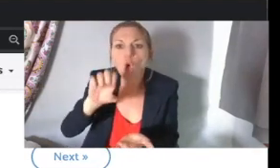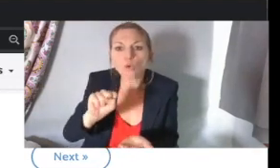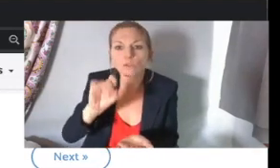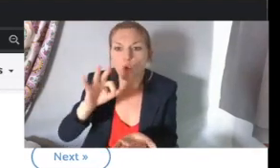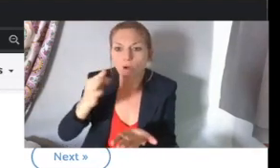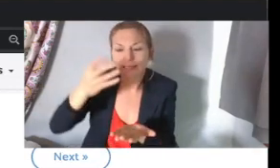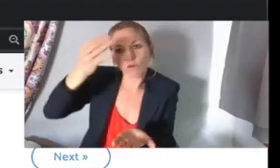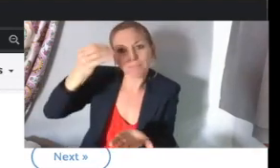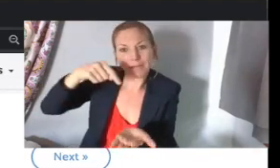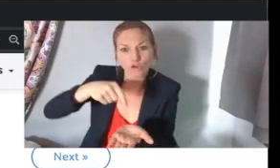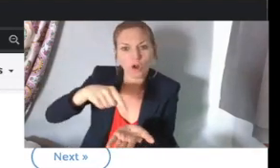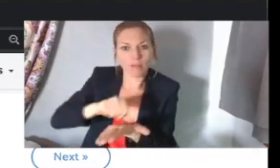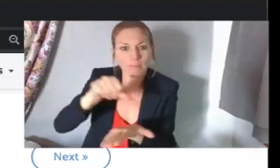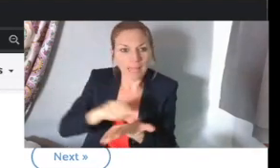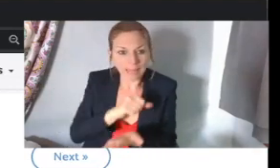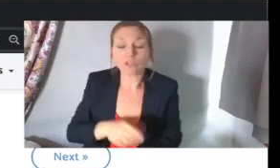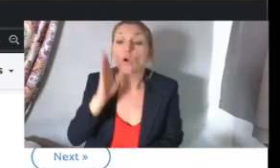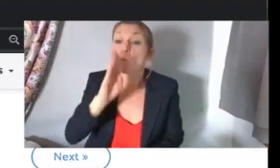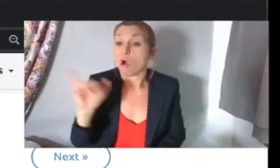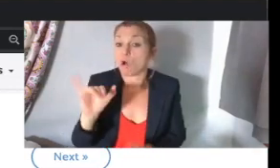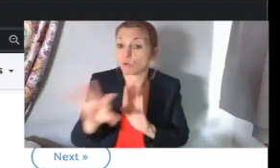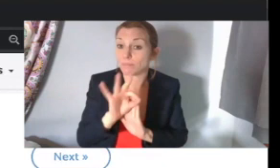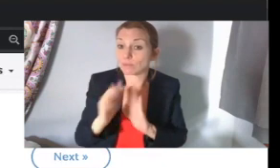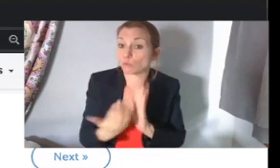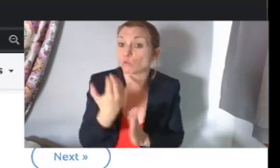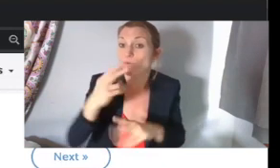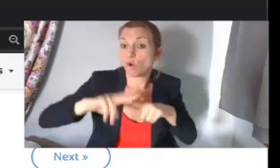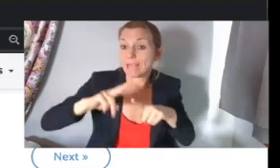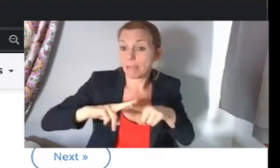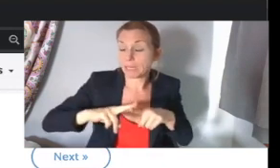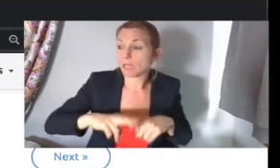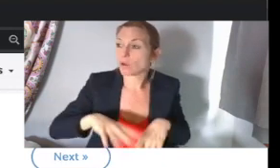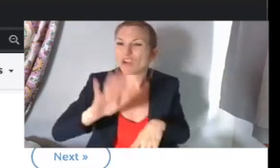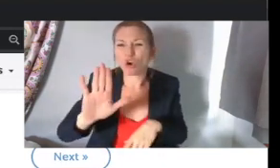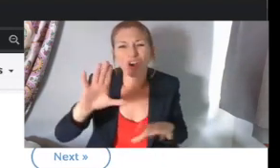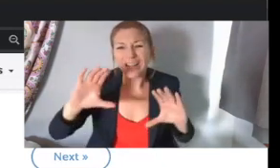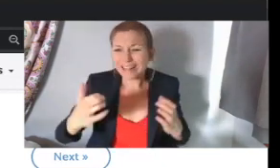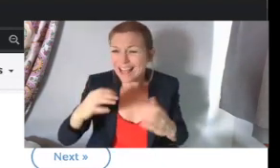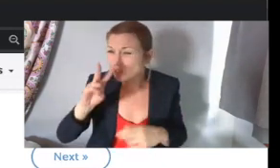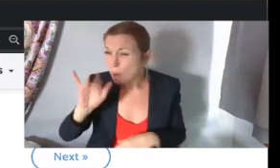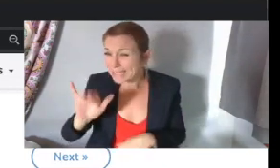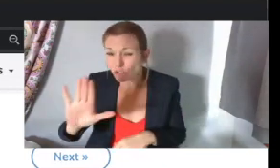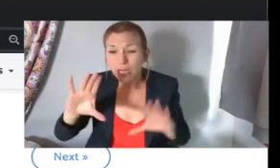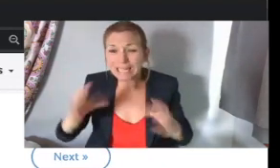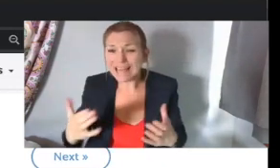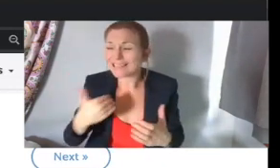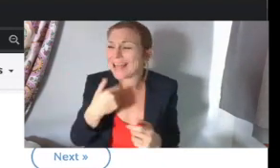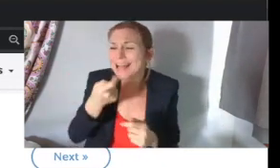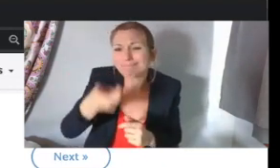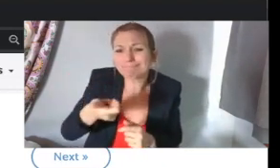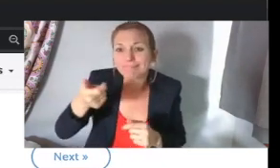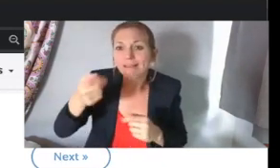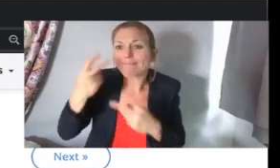Wendy struggled to learn new vocabulary words due to the fast-paced nature of classes with little visual support for